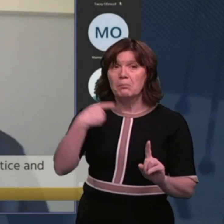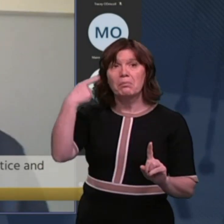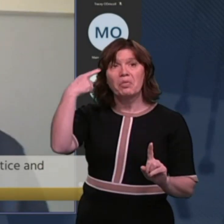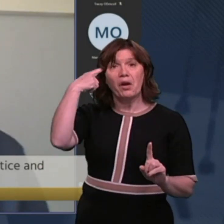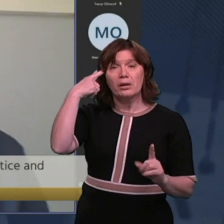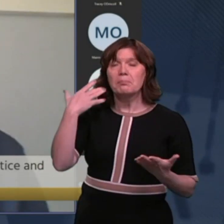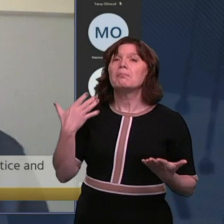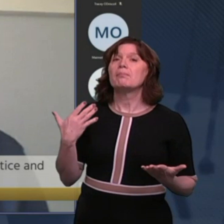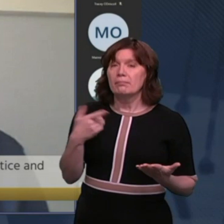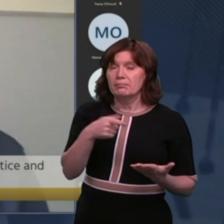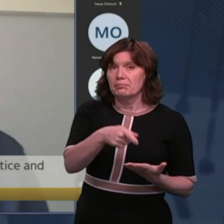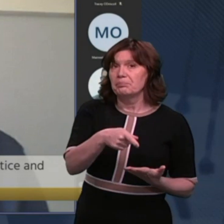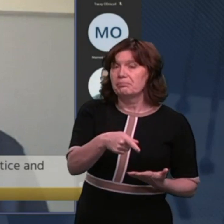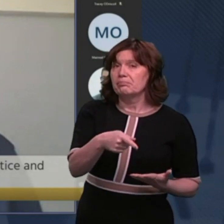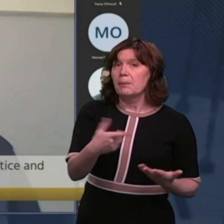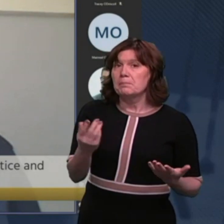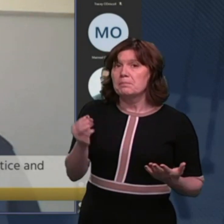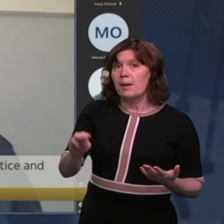just another